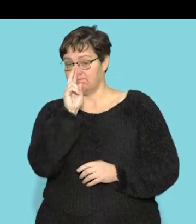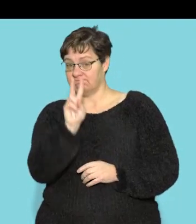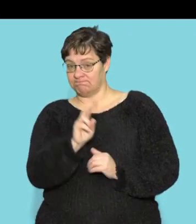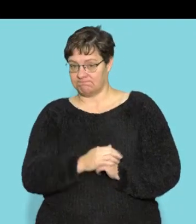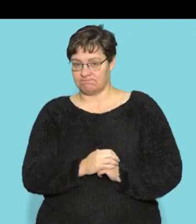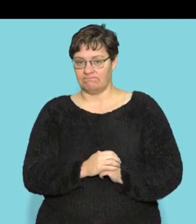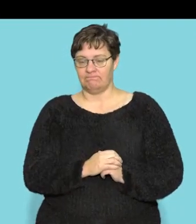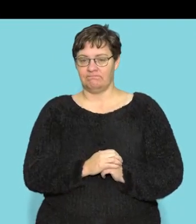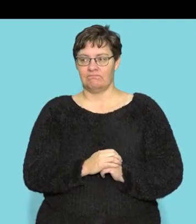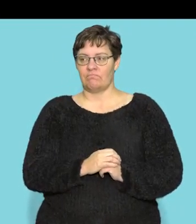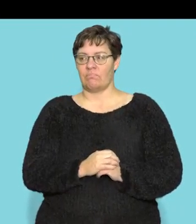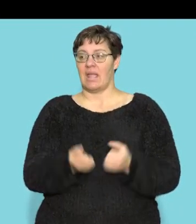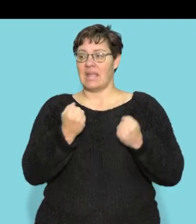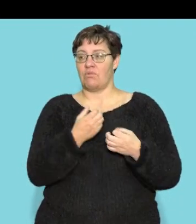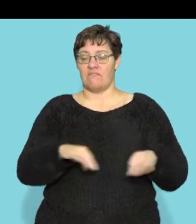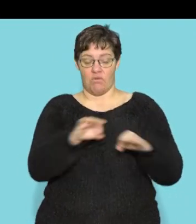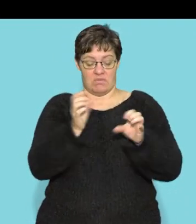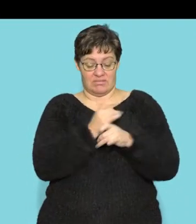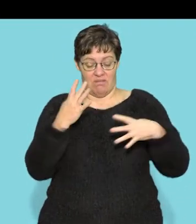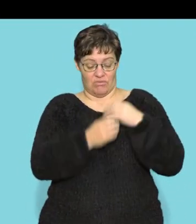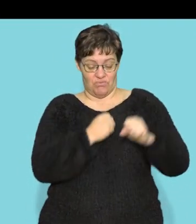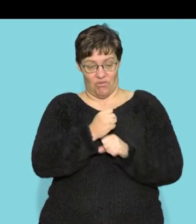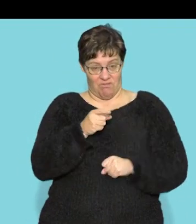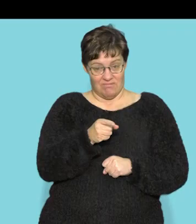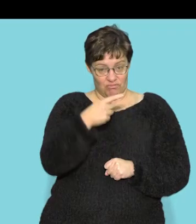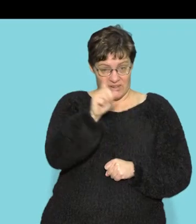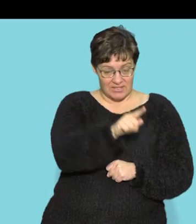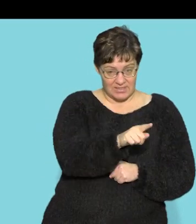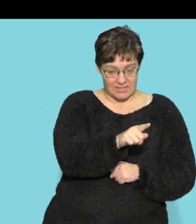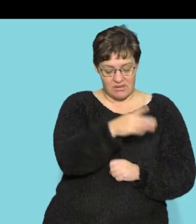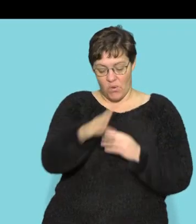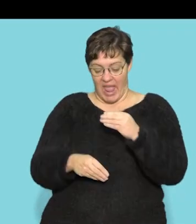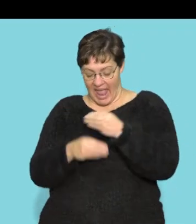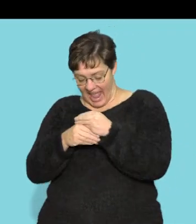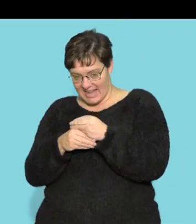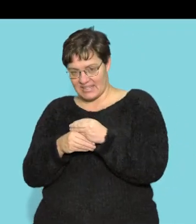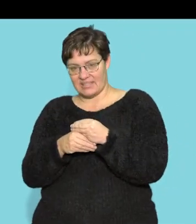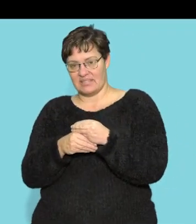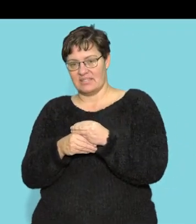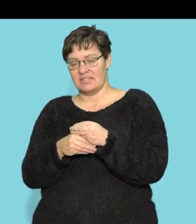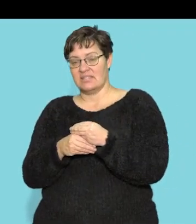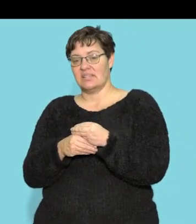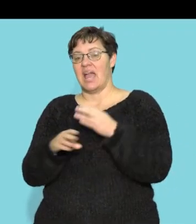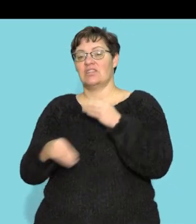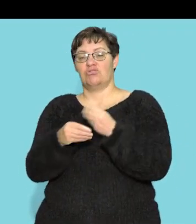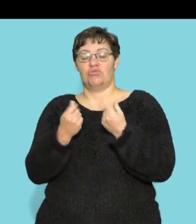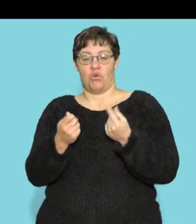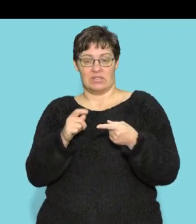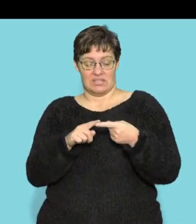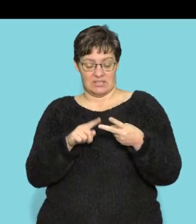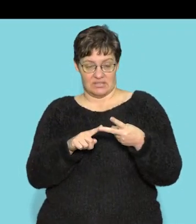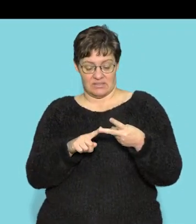this. You got your carrying value at the beginning of the year, right? You add your additions at cost.